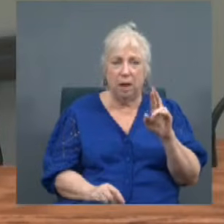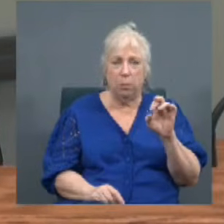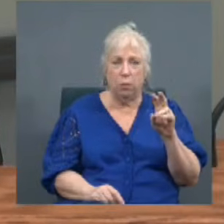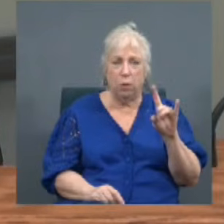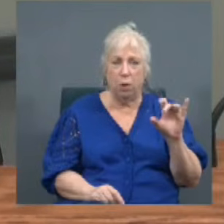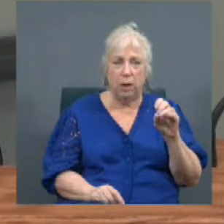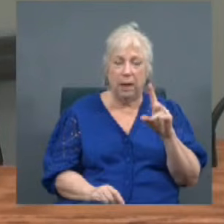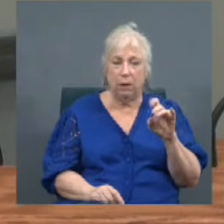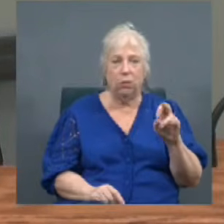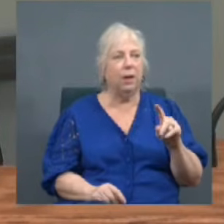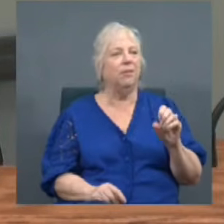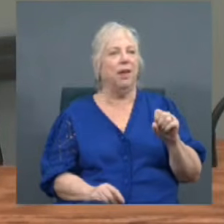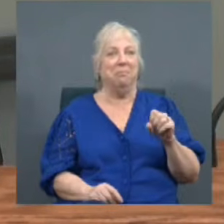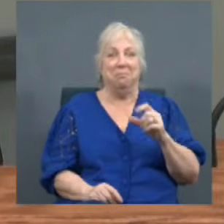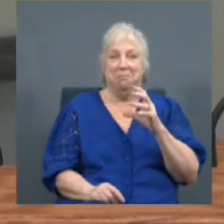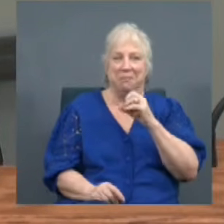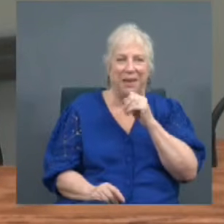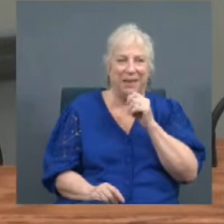invite.